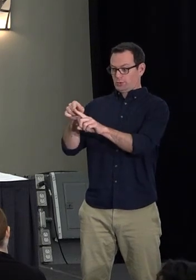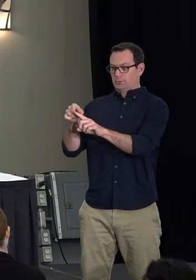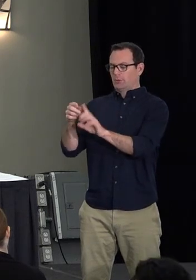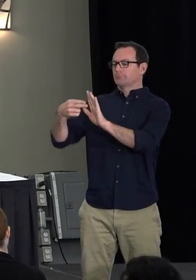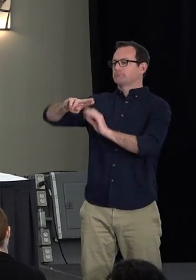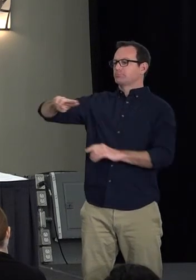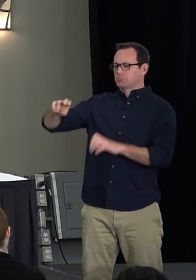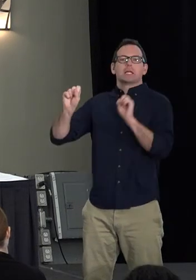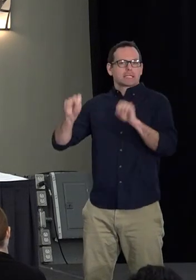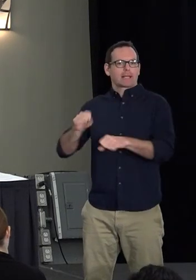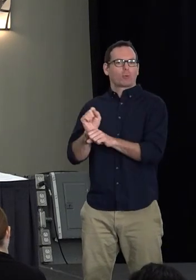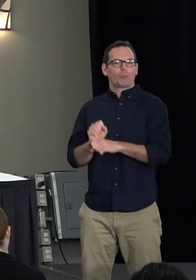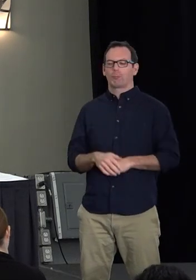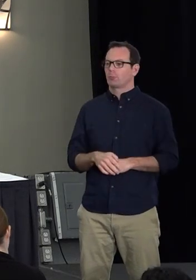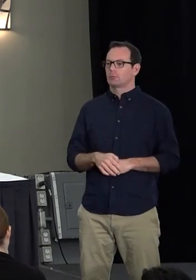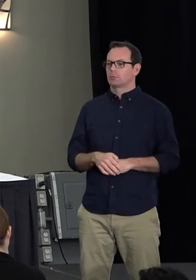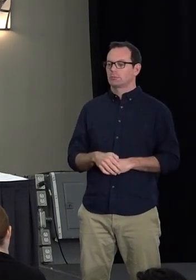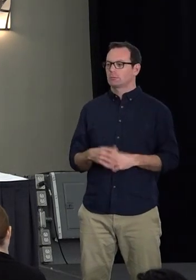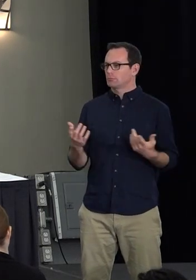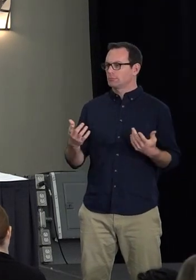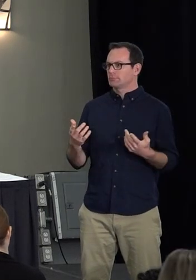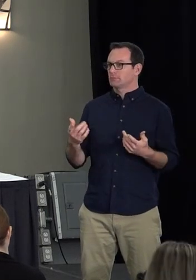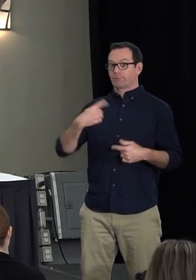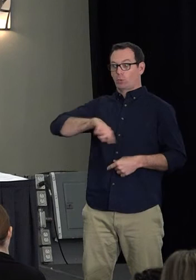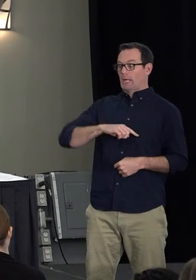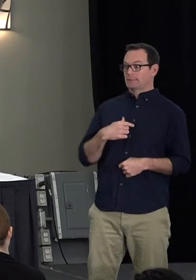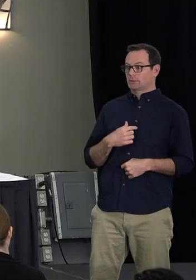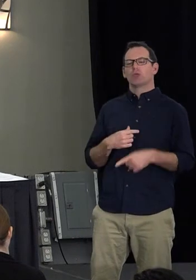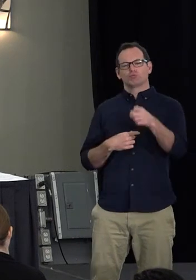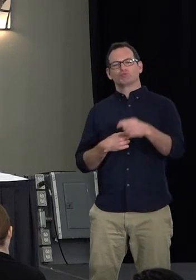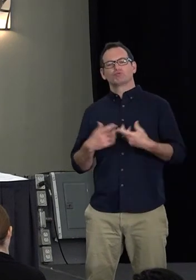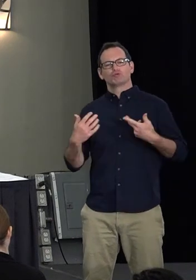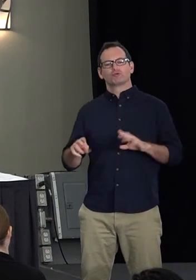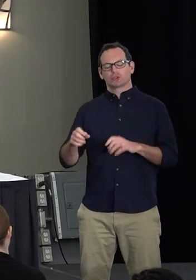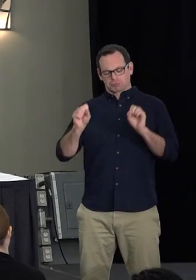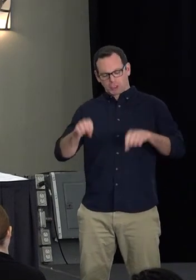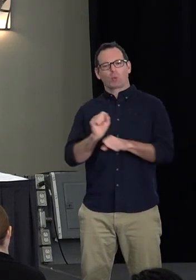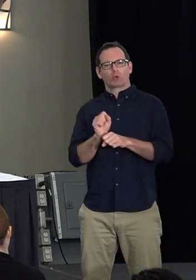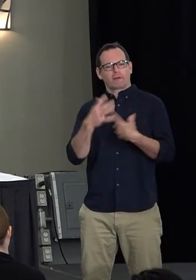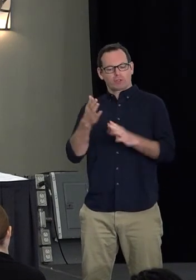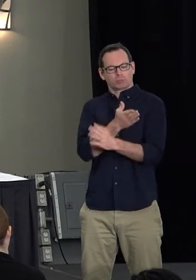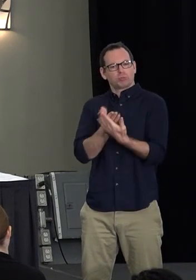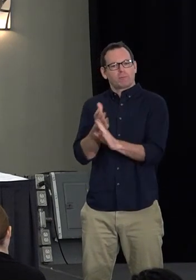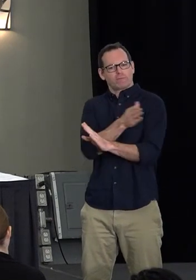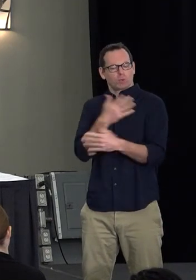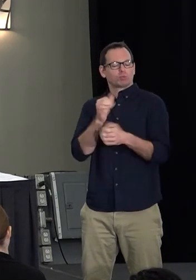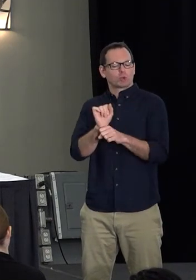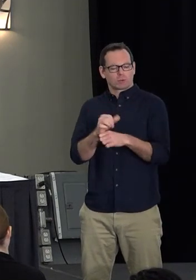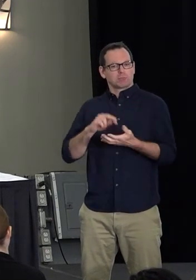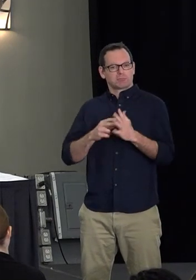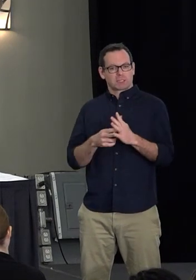For us, that means we are told you can work, we are cut off our benefits, and we are actually